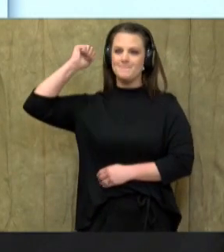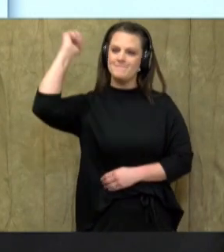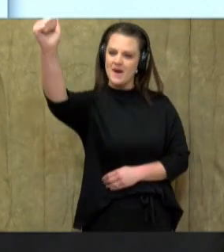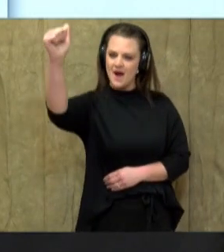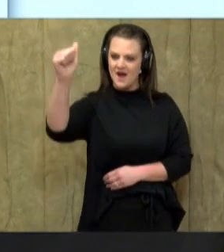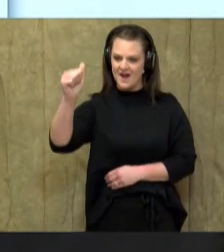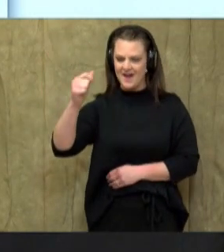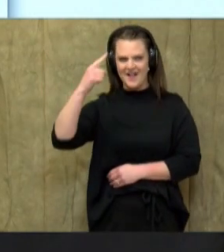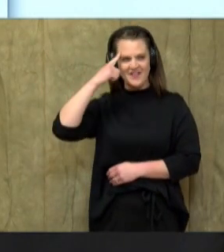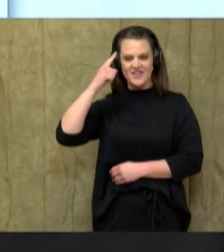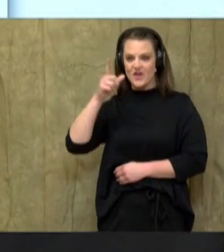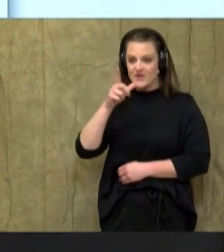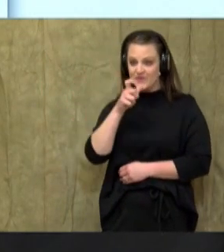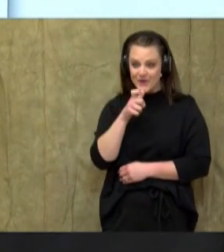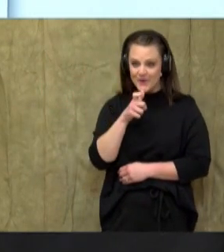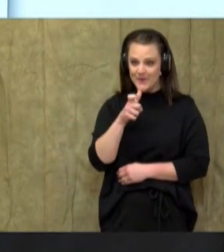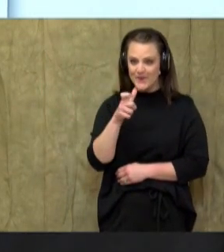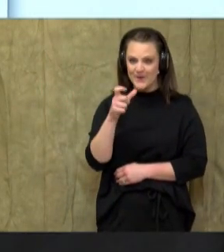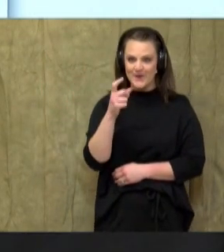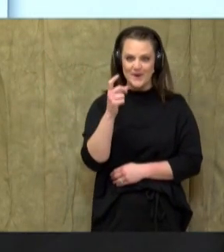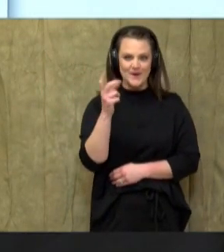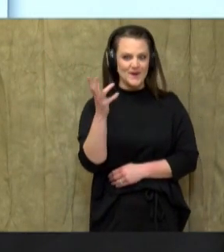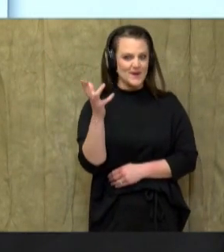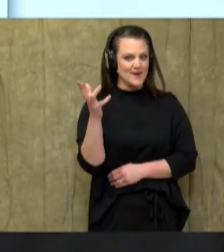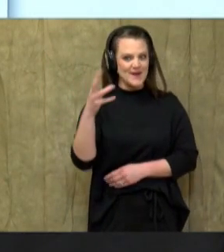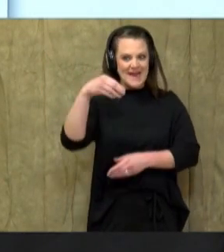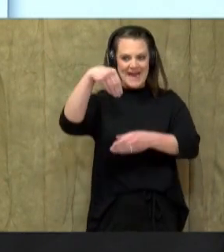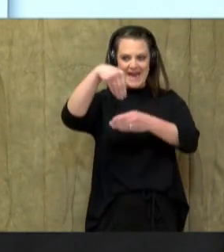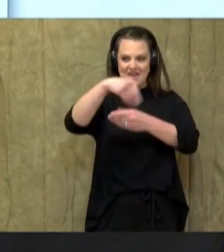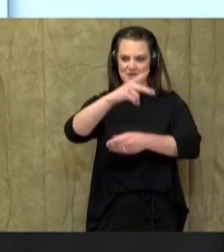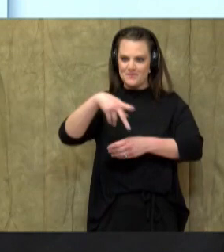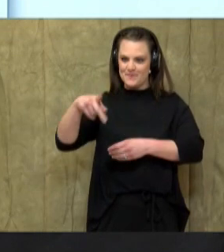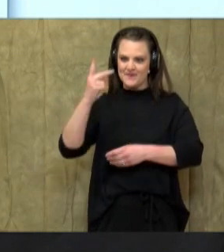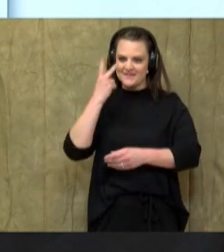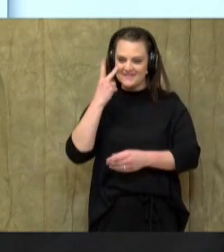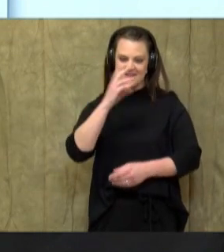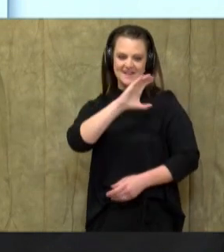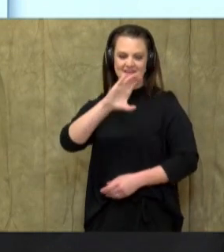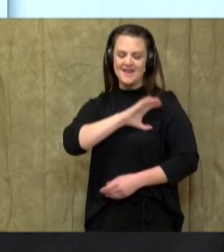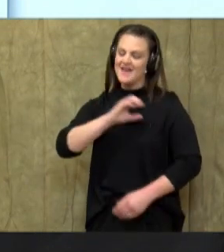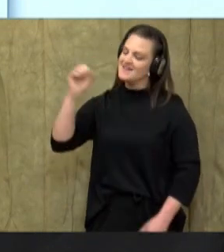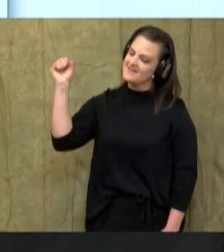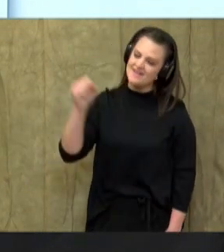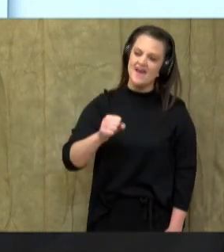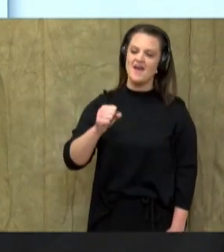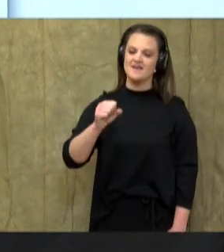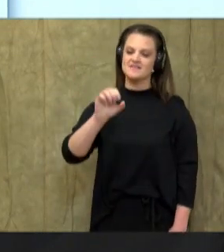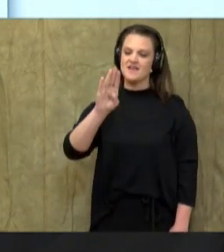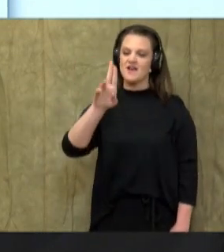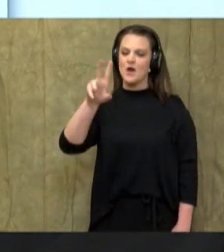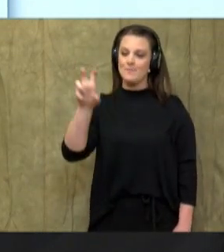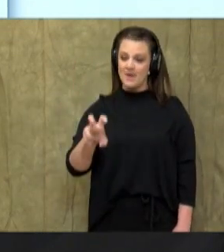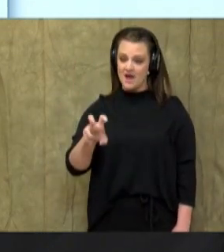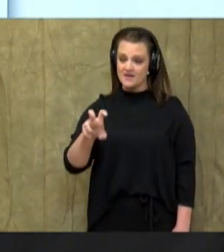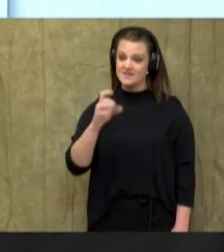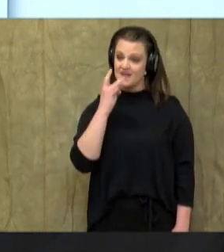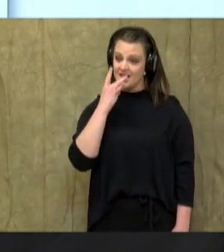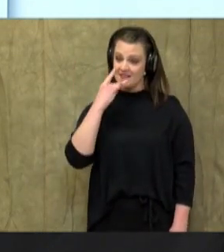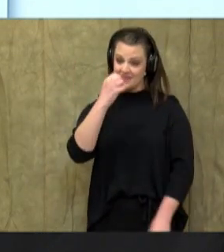of? Do you see him in this PowerPoint? Yes, I thought of Buzz Lightyear. I thought